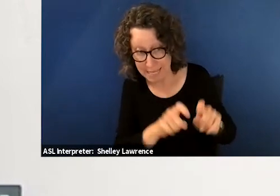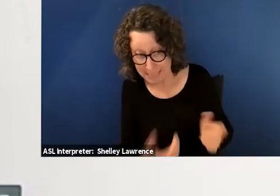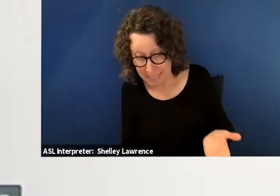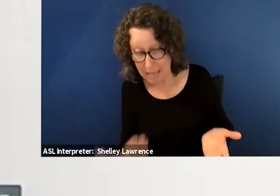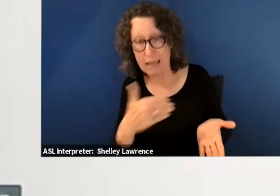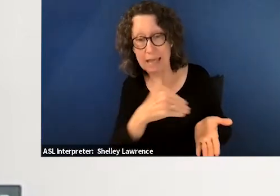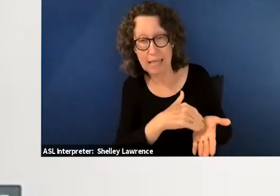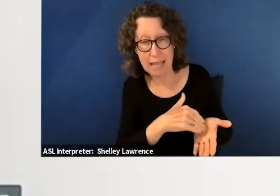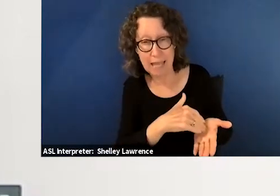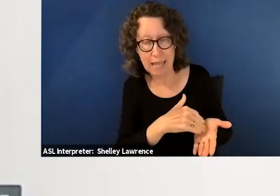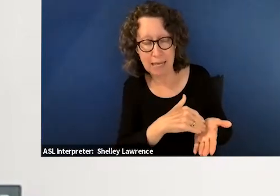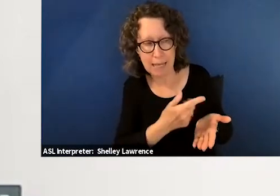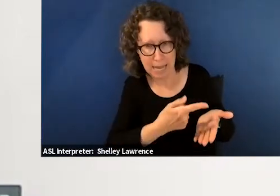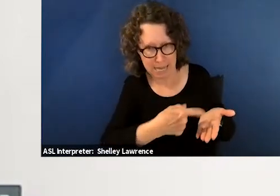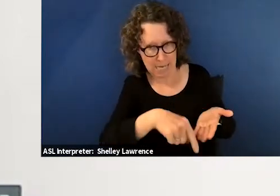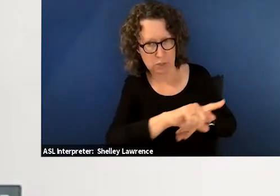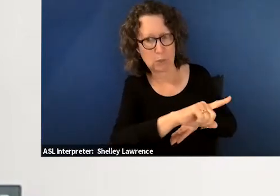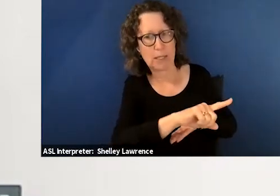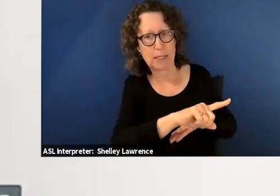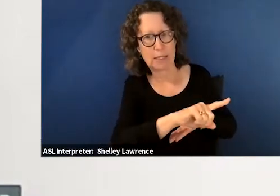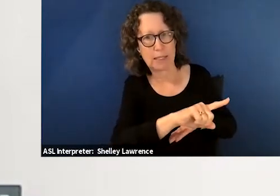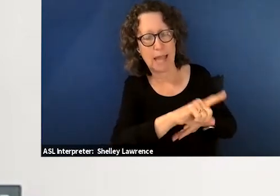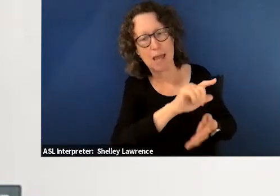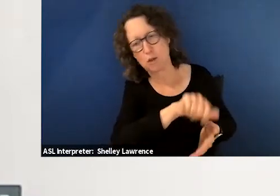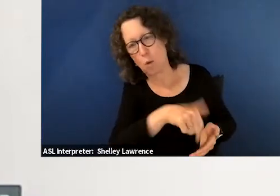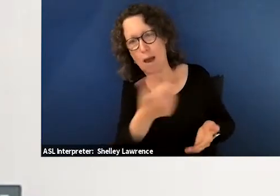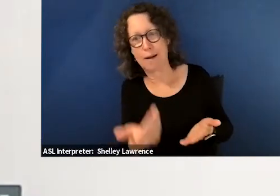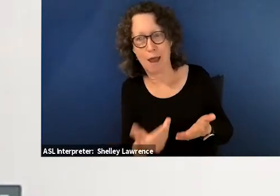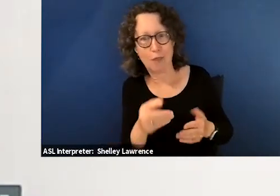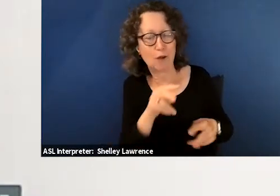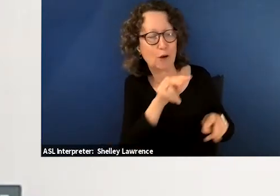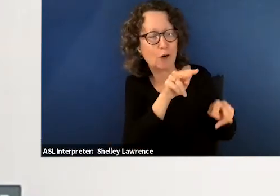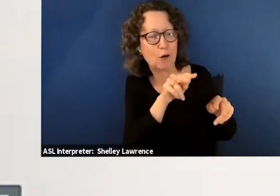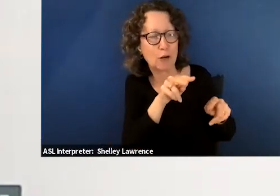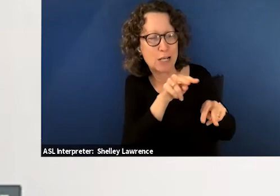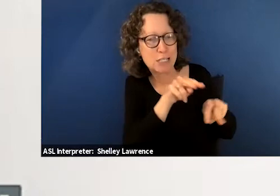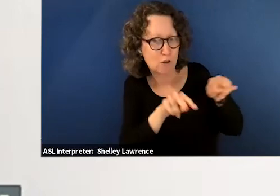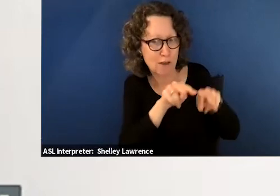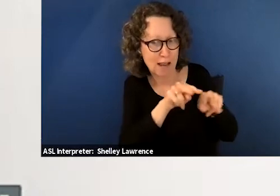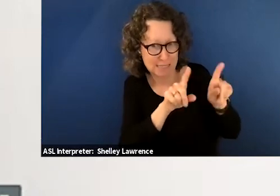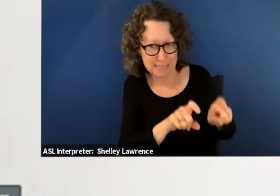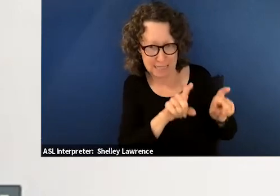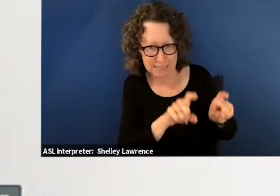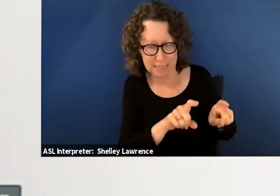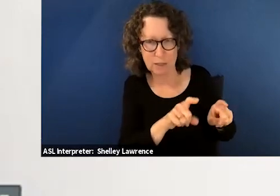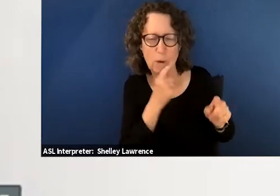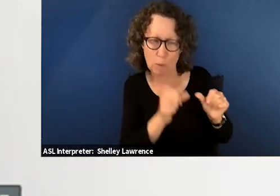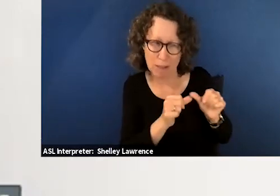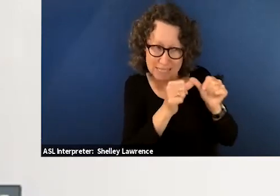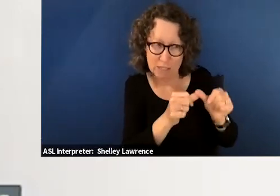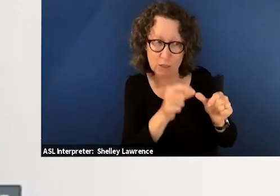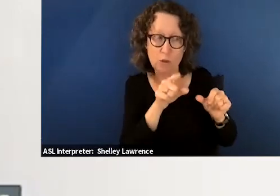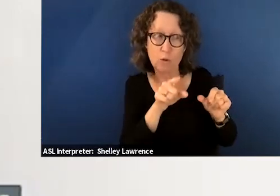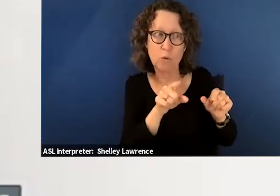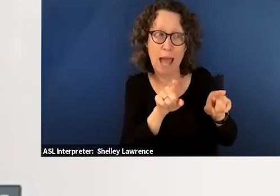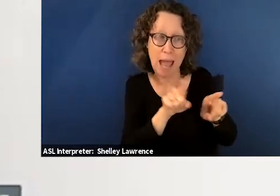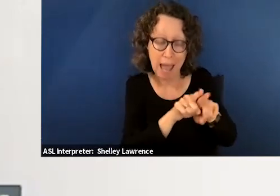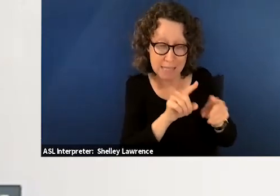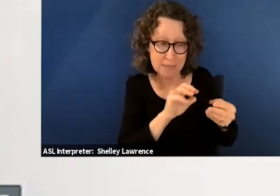again next week and do another round of surveillance testing. We'll continue this as long as the numbers